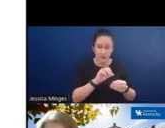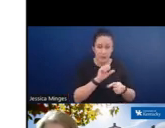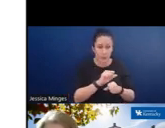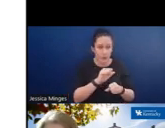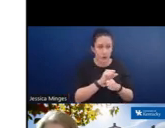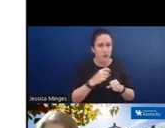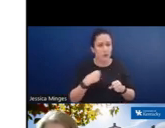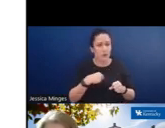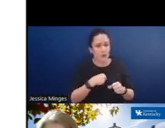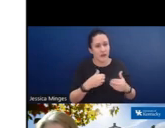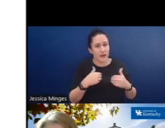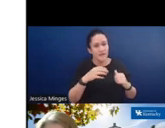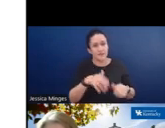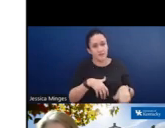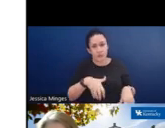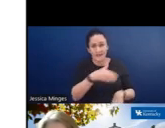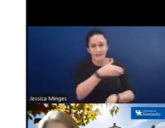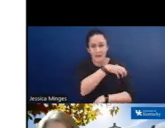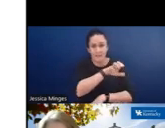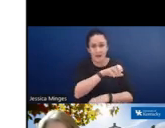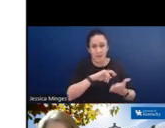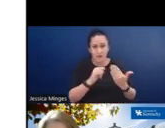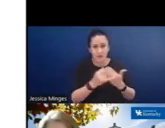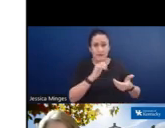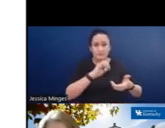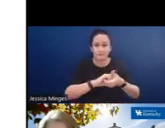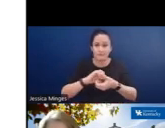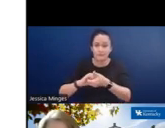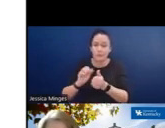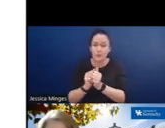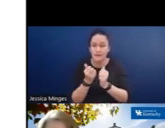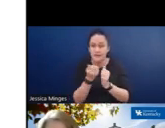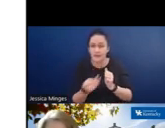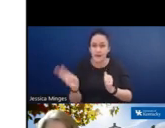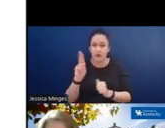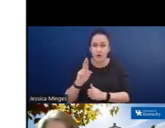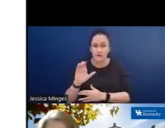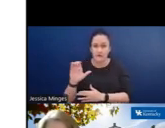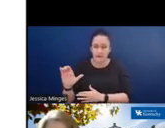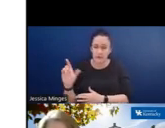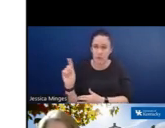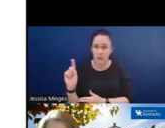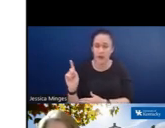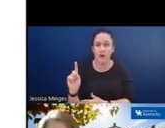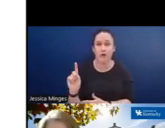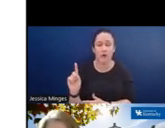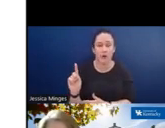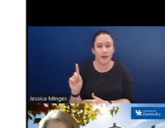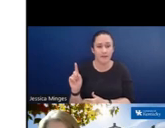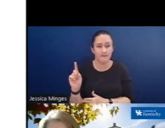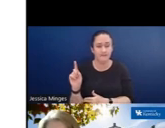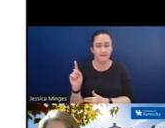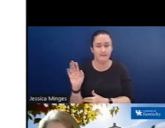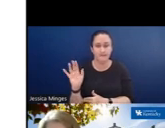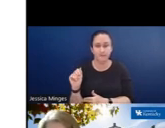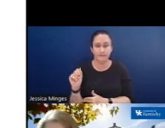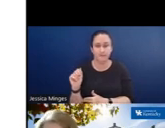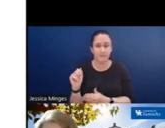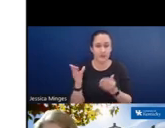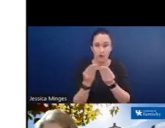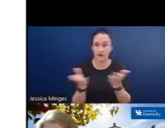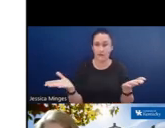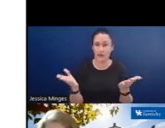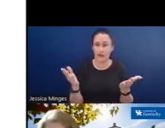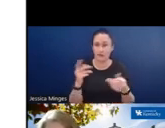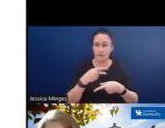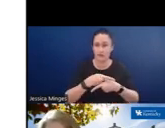Empowerment Project, and we have partnered with several recovery community centers where they are giving out these